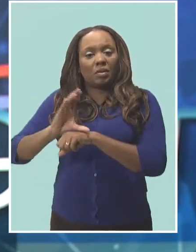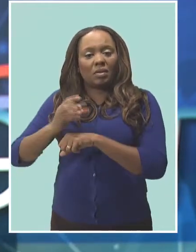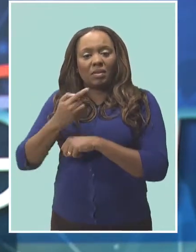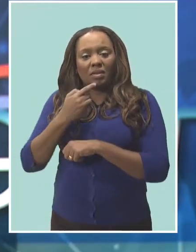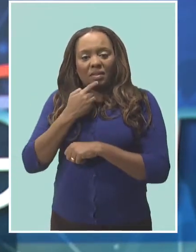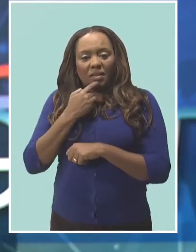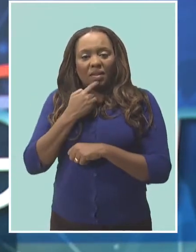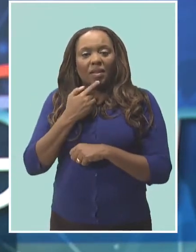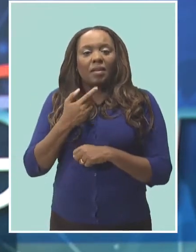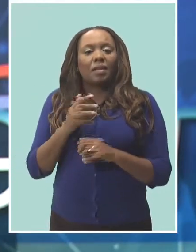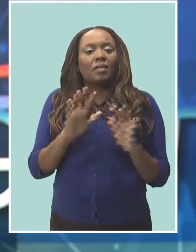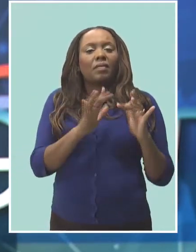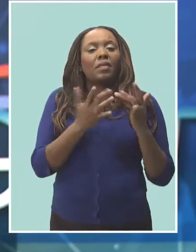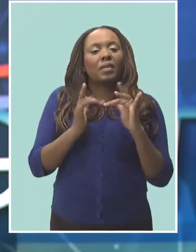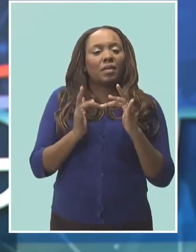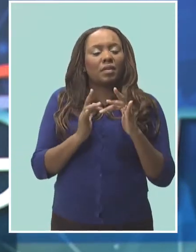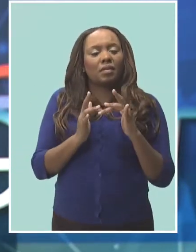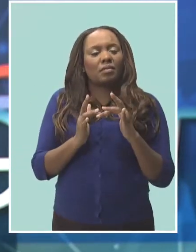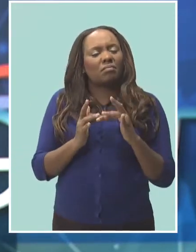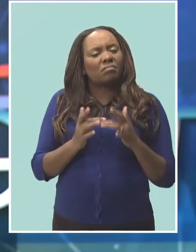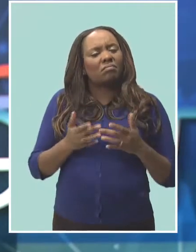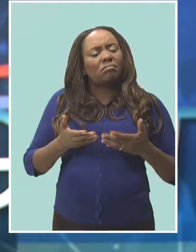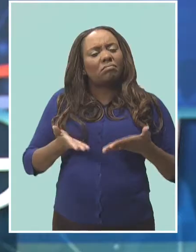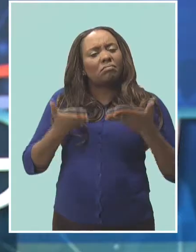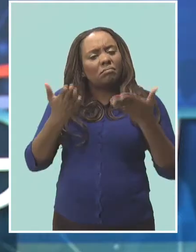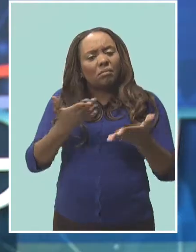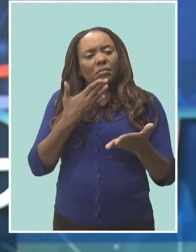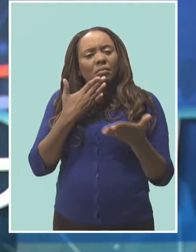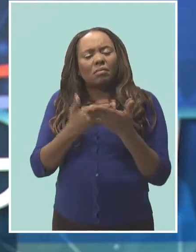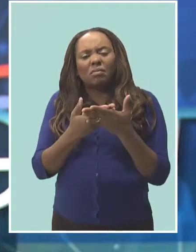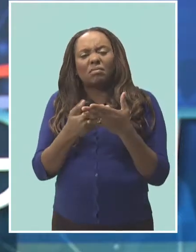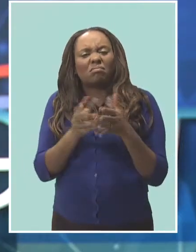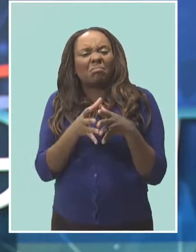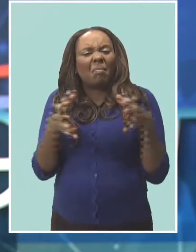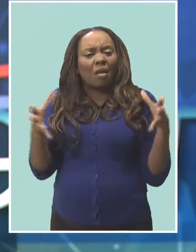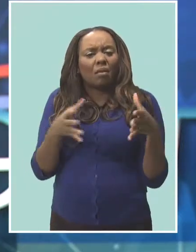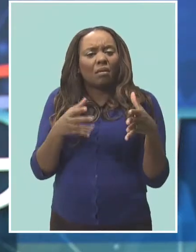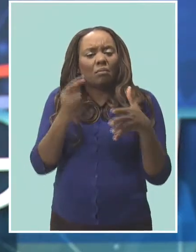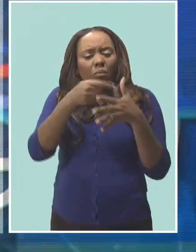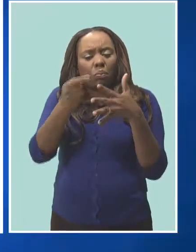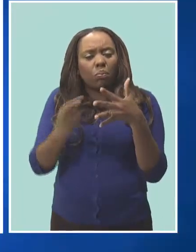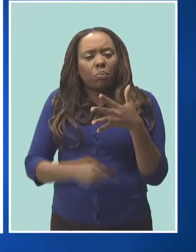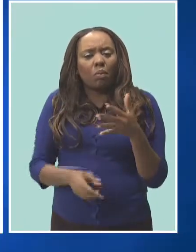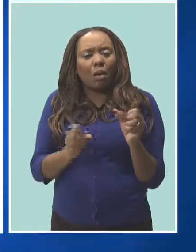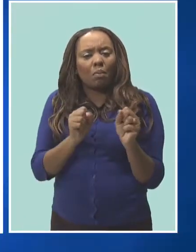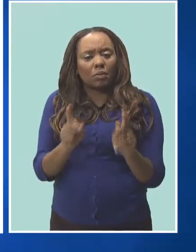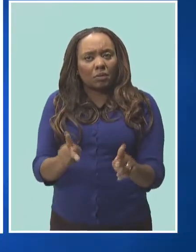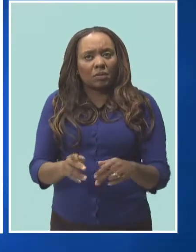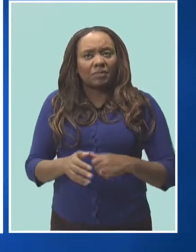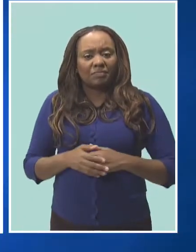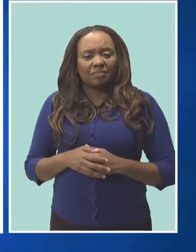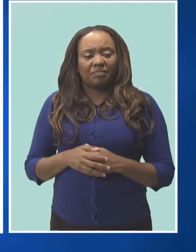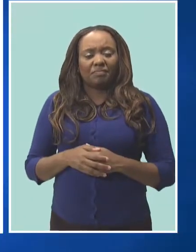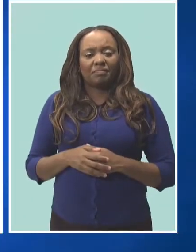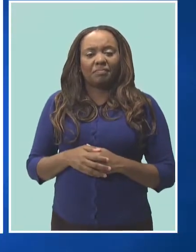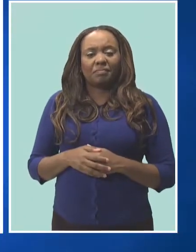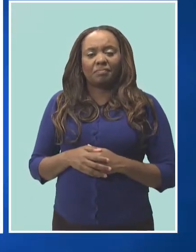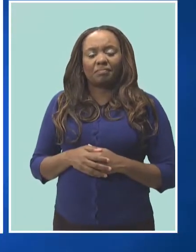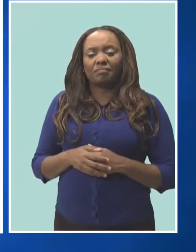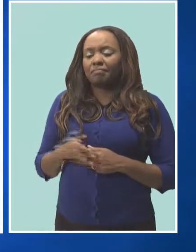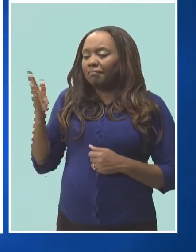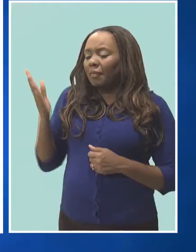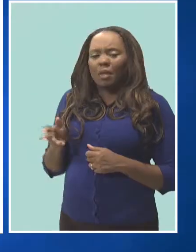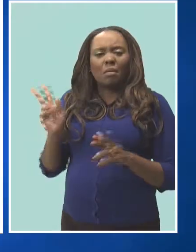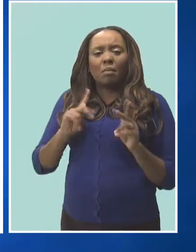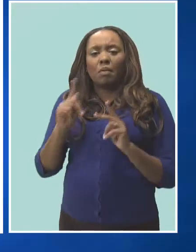rather than a threat, the virtual platform provides a wide range of opportunities. People are not rushing to go back into a